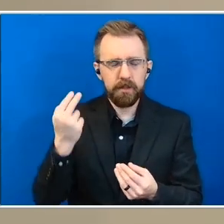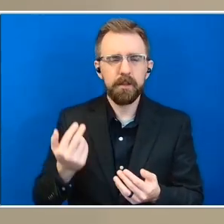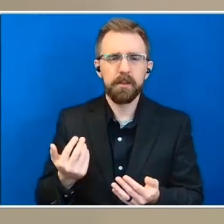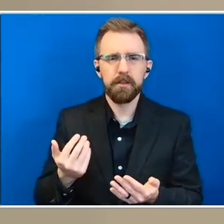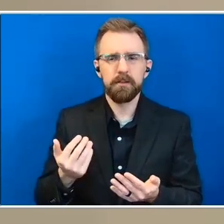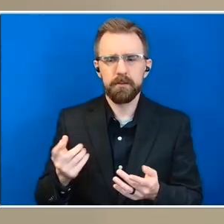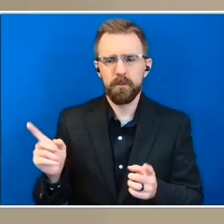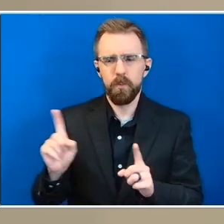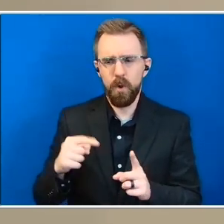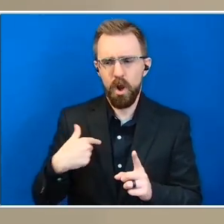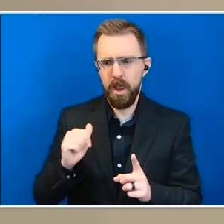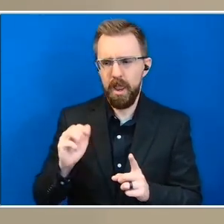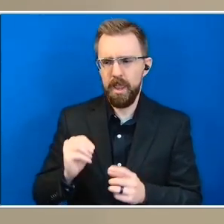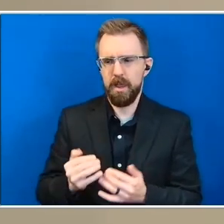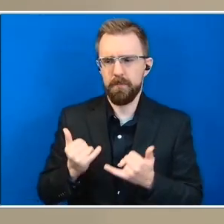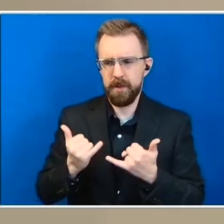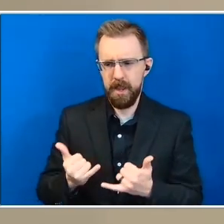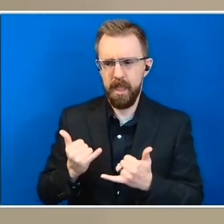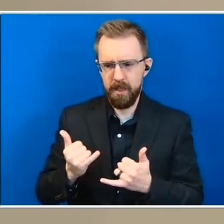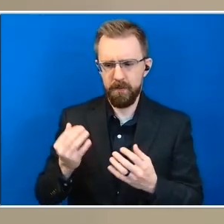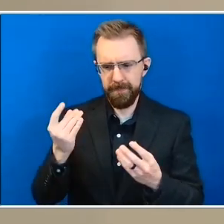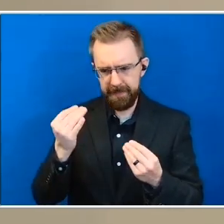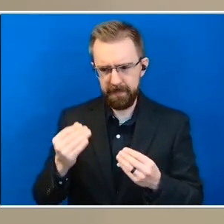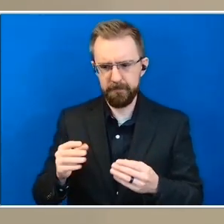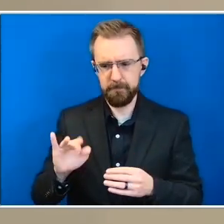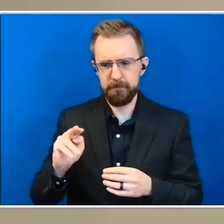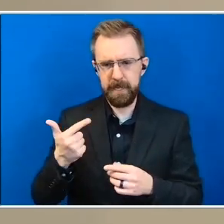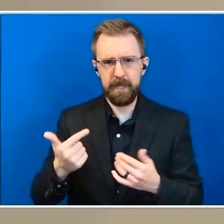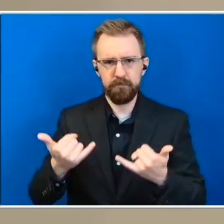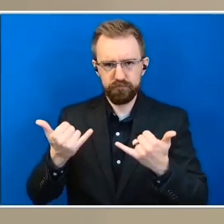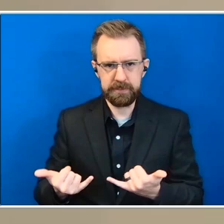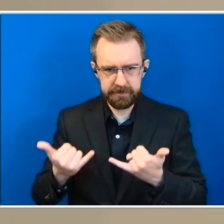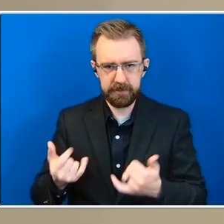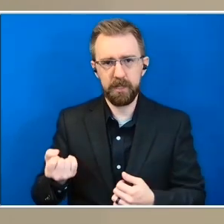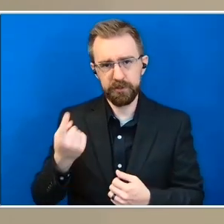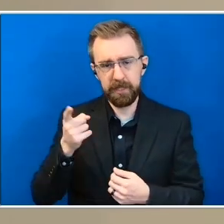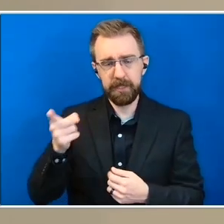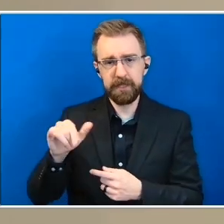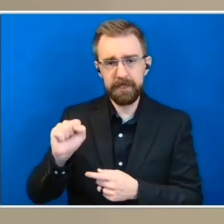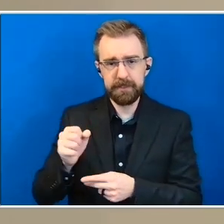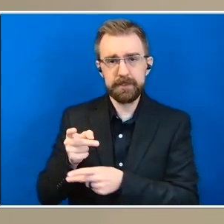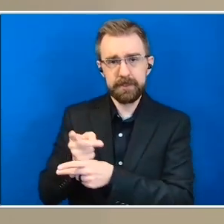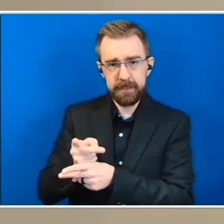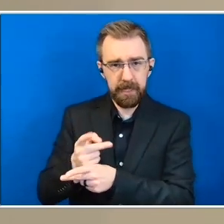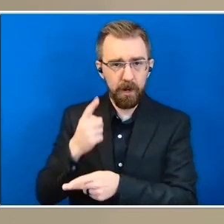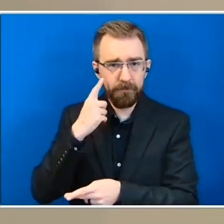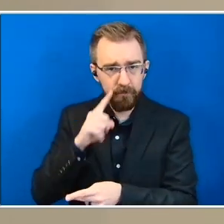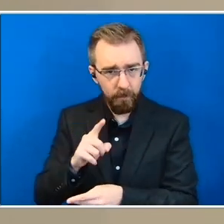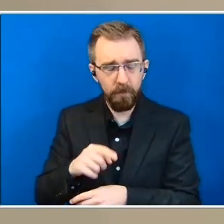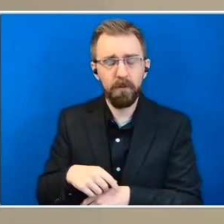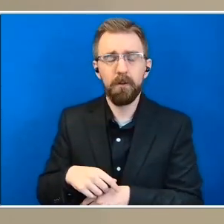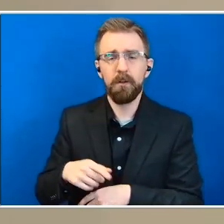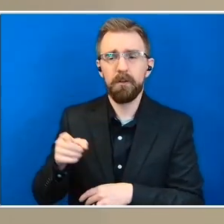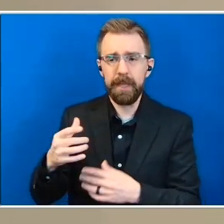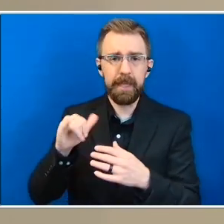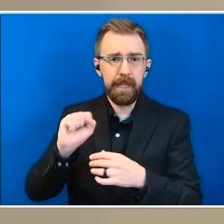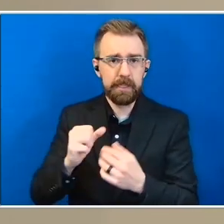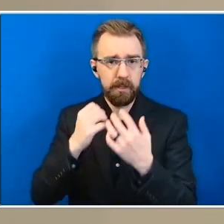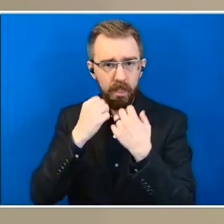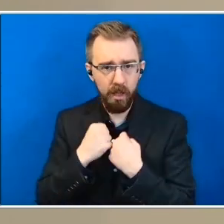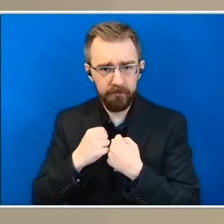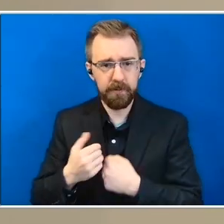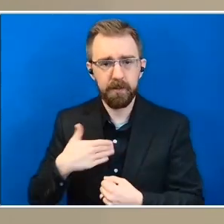at, being present, understanding that he is cared for, he is loved, and my dad is going to